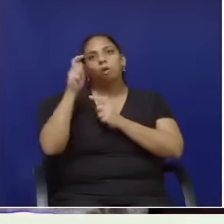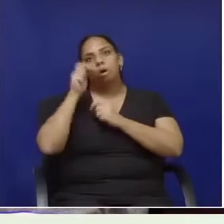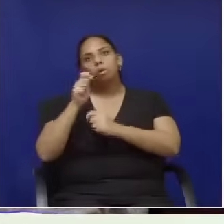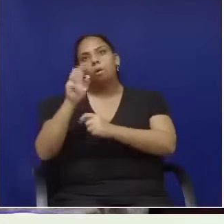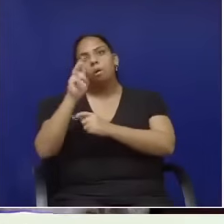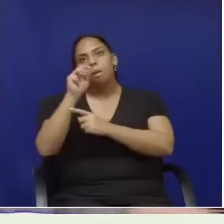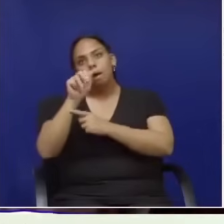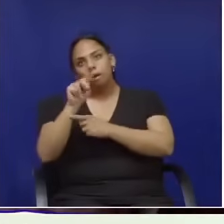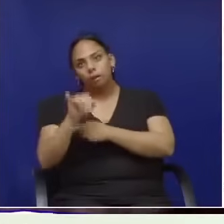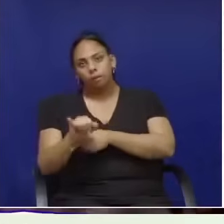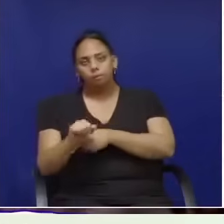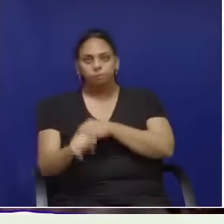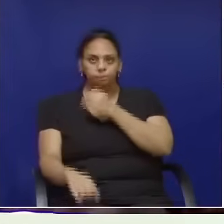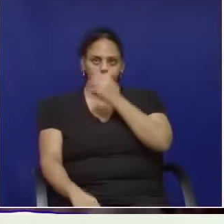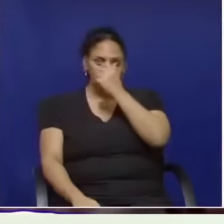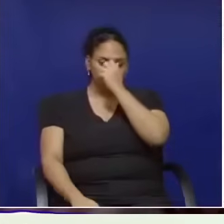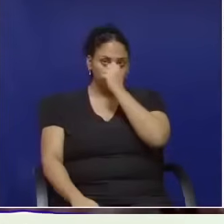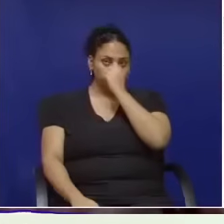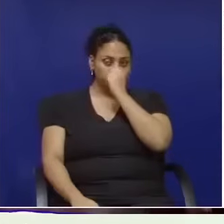Chair.